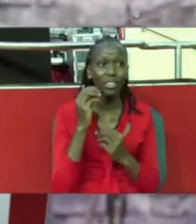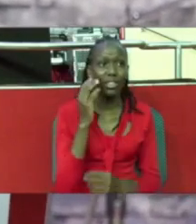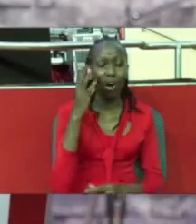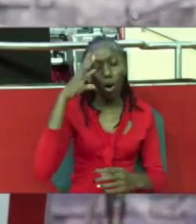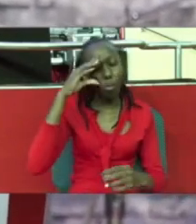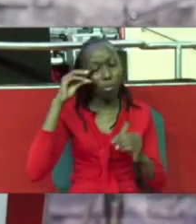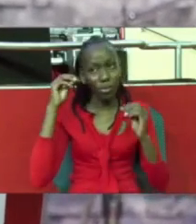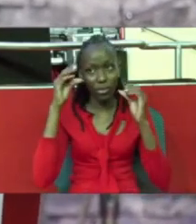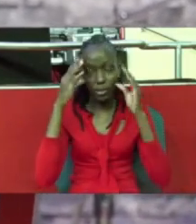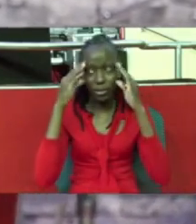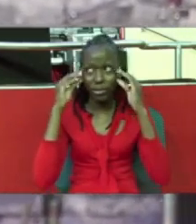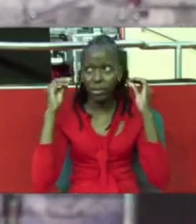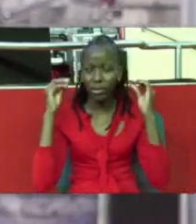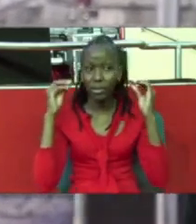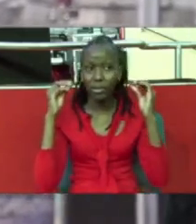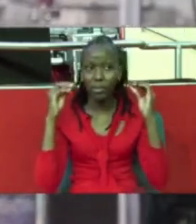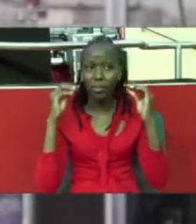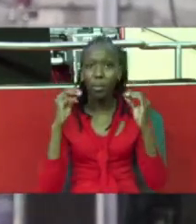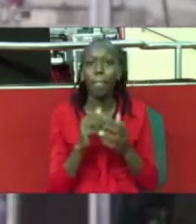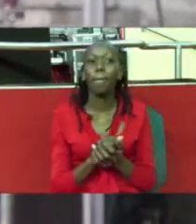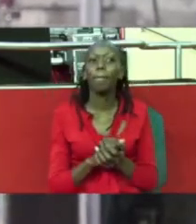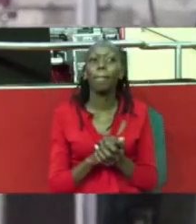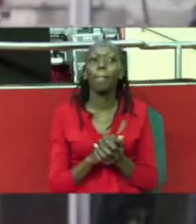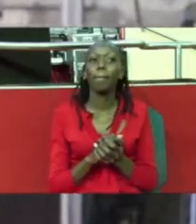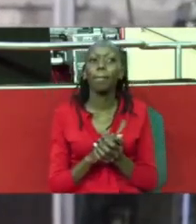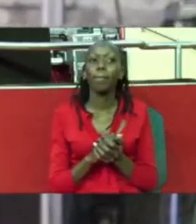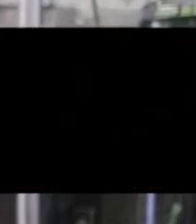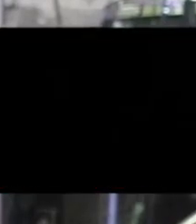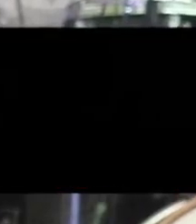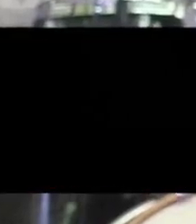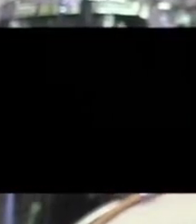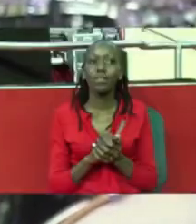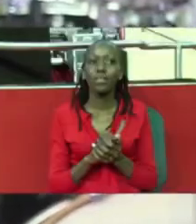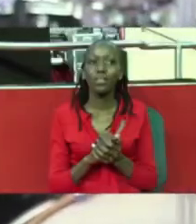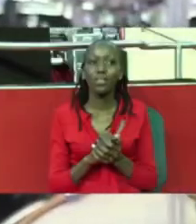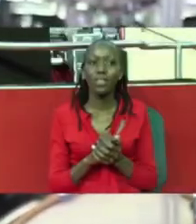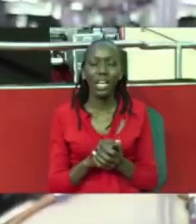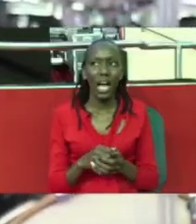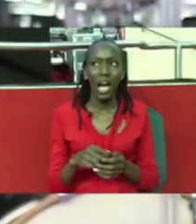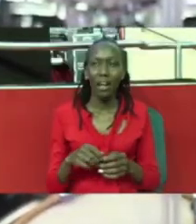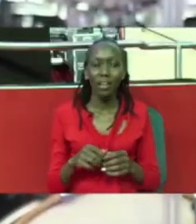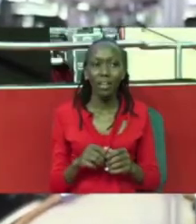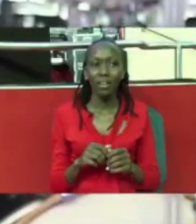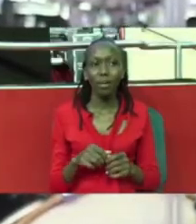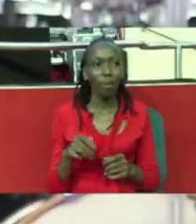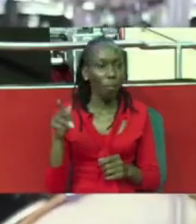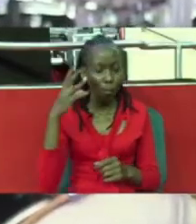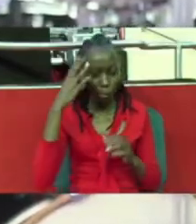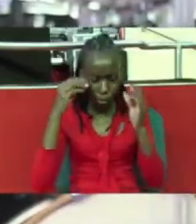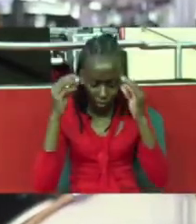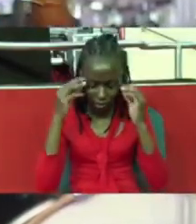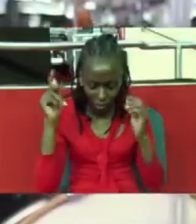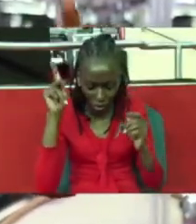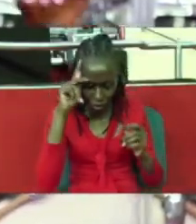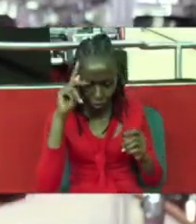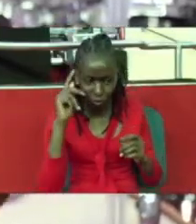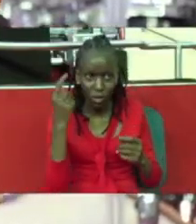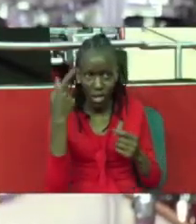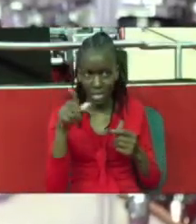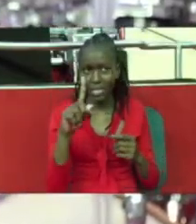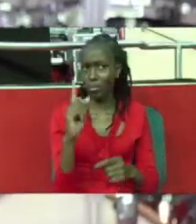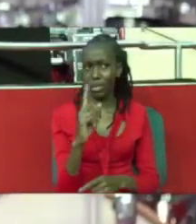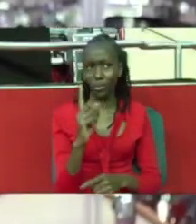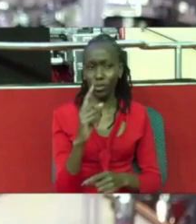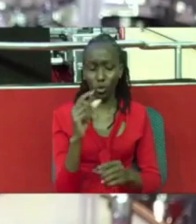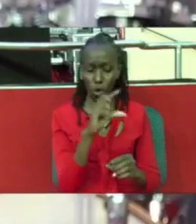to himself, kulingana na yeye mwenyewe, he was not the right person to go to Pharaoh. Hakuwa mtu aliyestahili kumwendea Pharaoh. But God had seen the